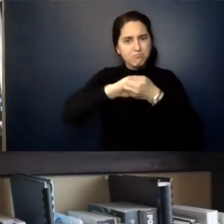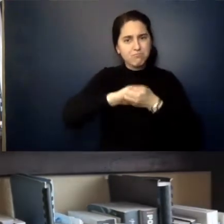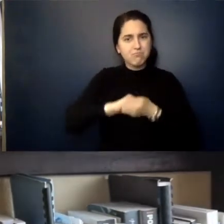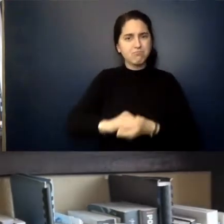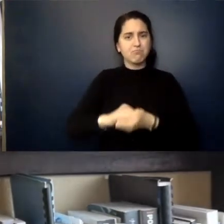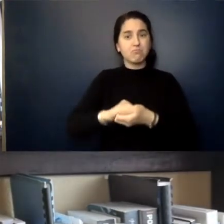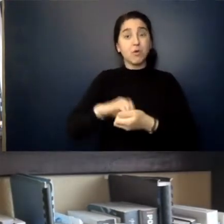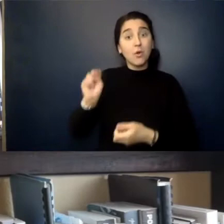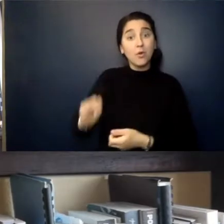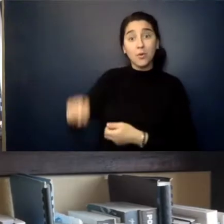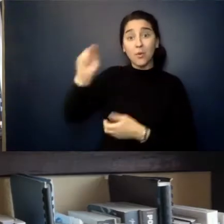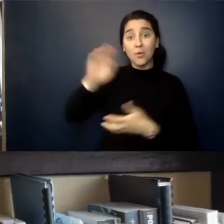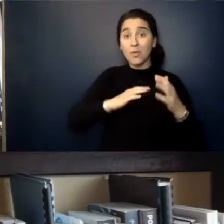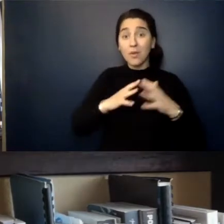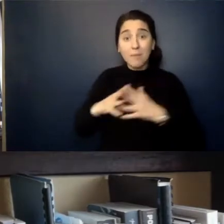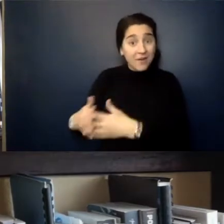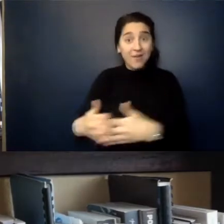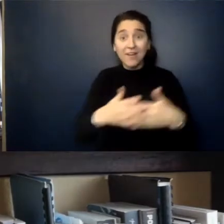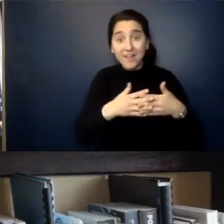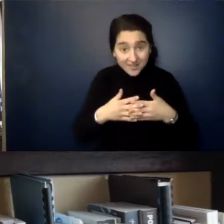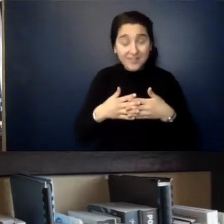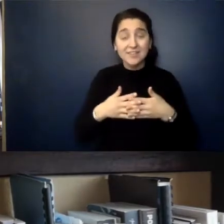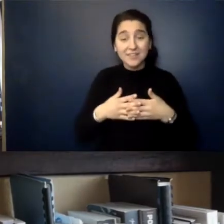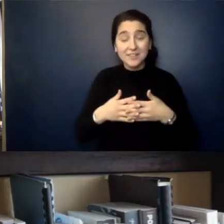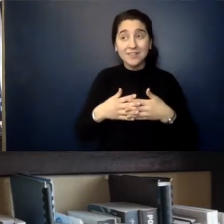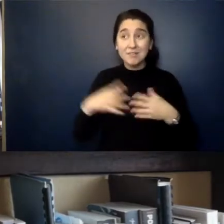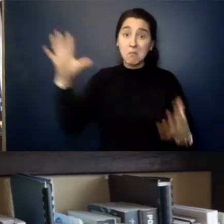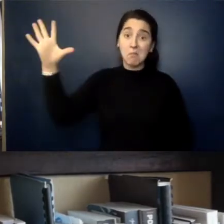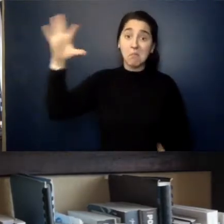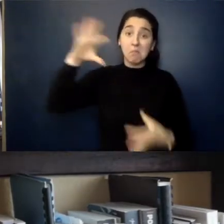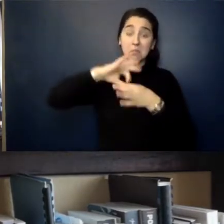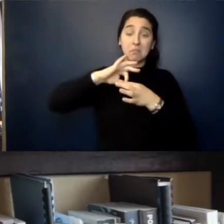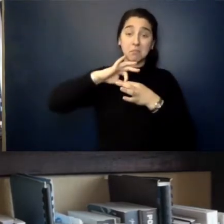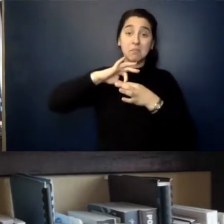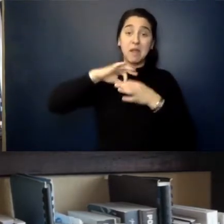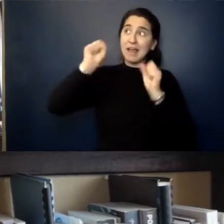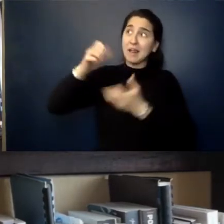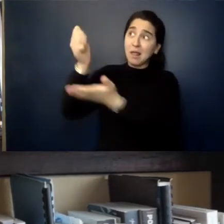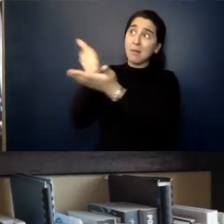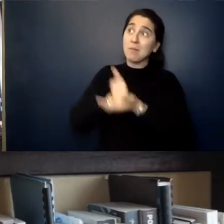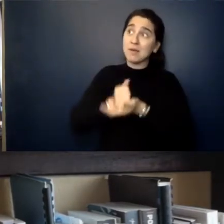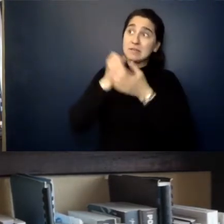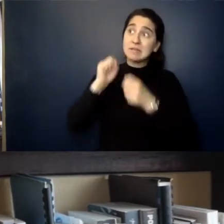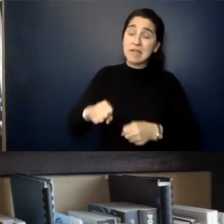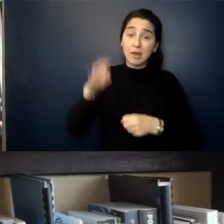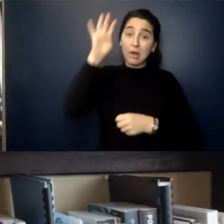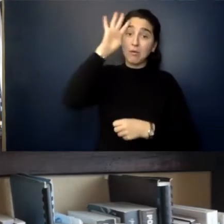threat. It's a very difficult situation. We need